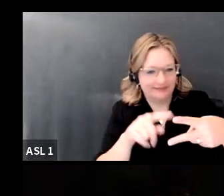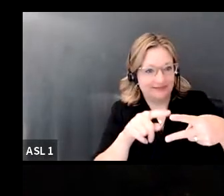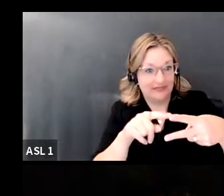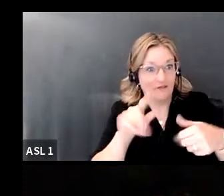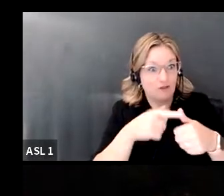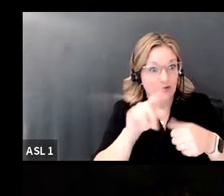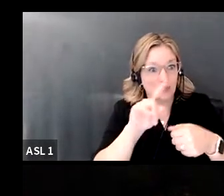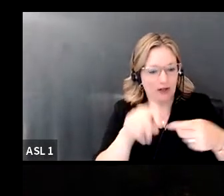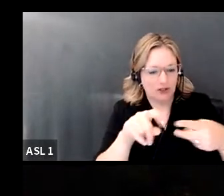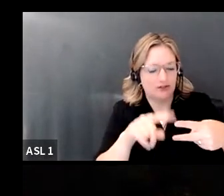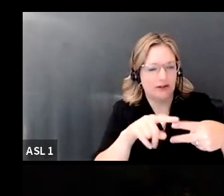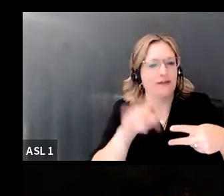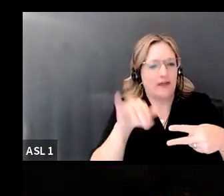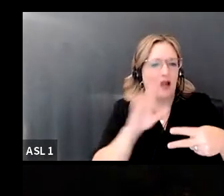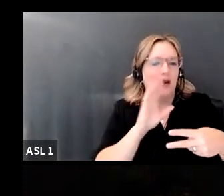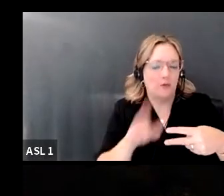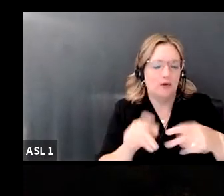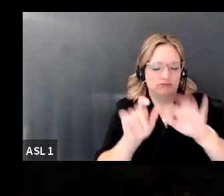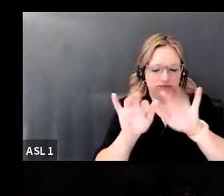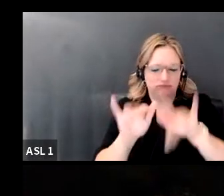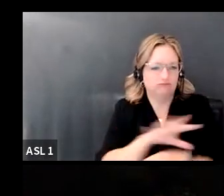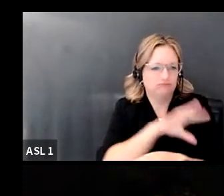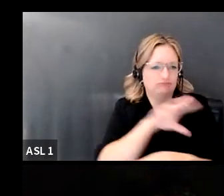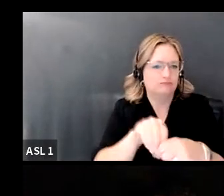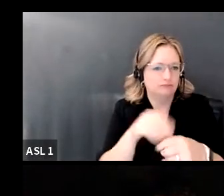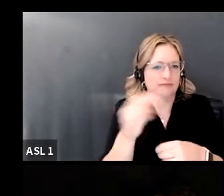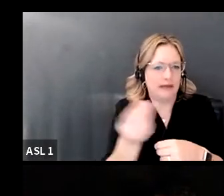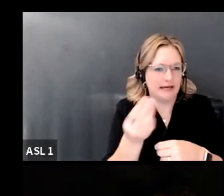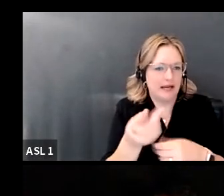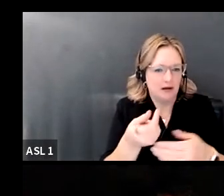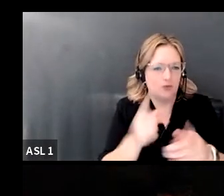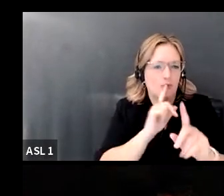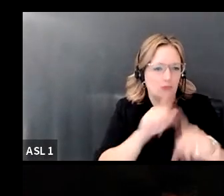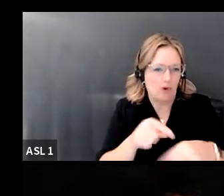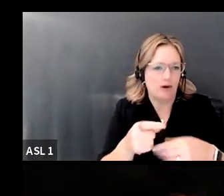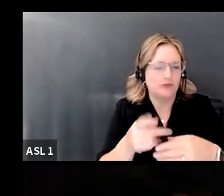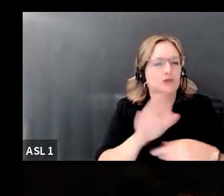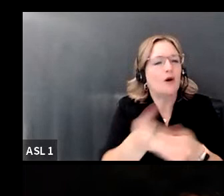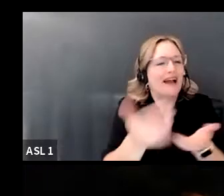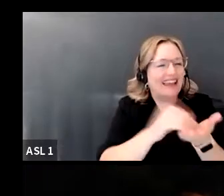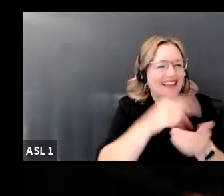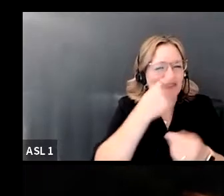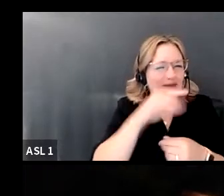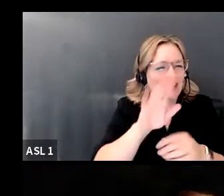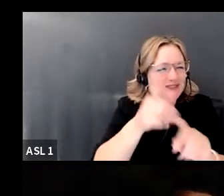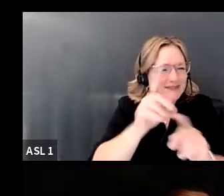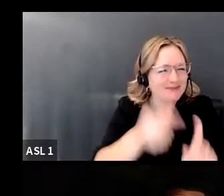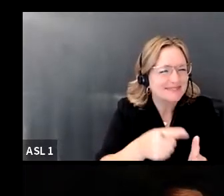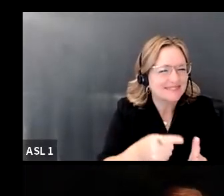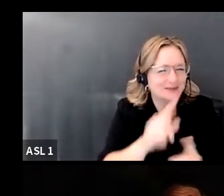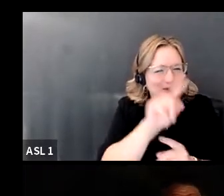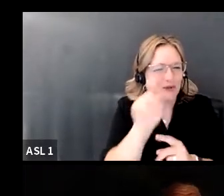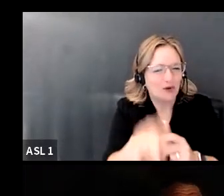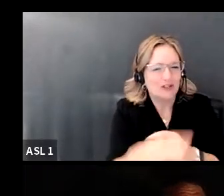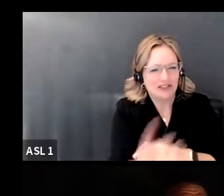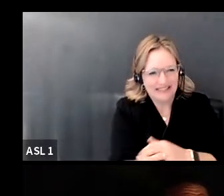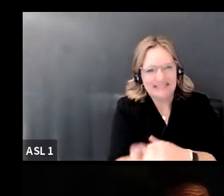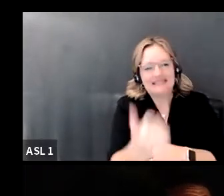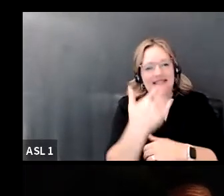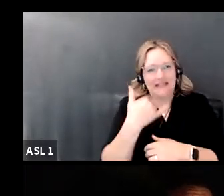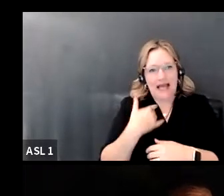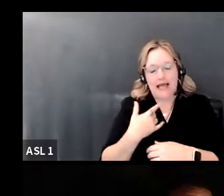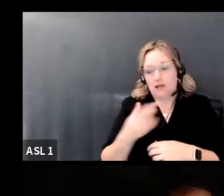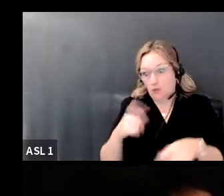questions in the monday report so thank you for that again if you're able to send the specifics of your of your questions so we can make sure we understand and reply to